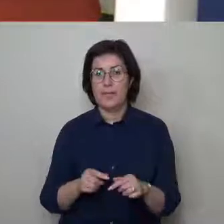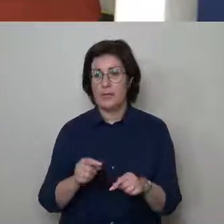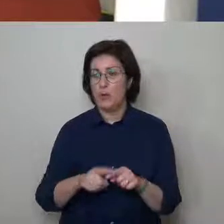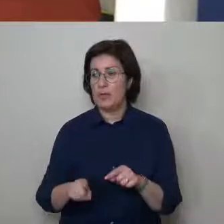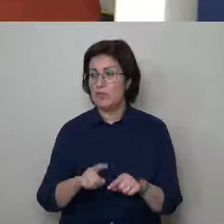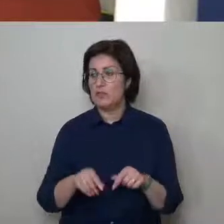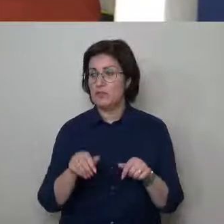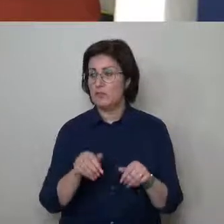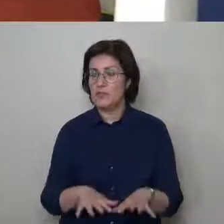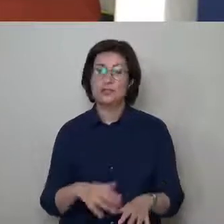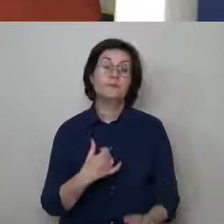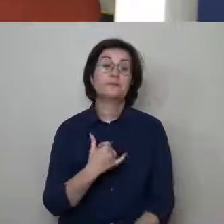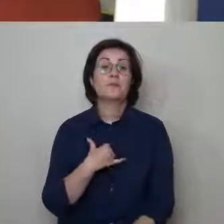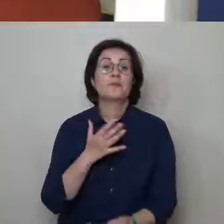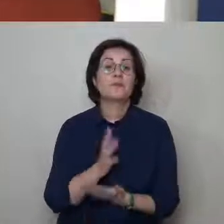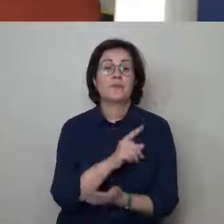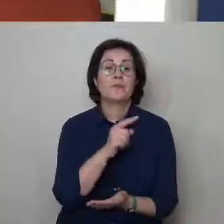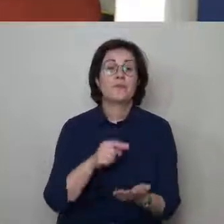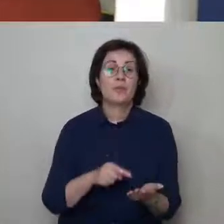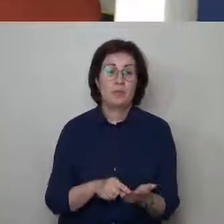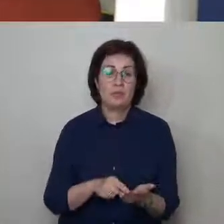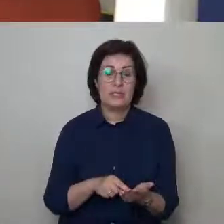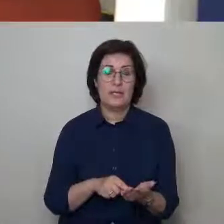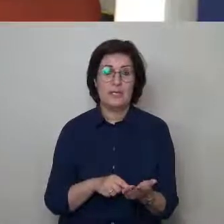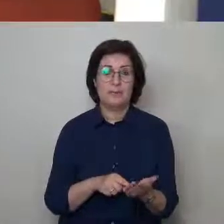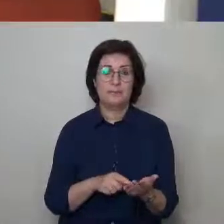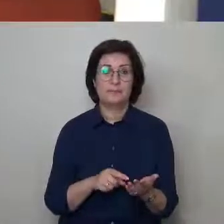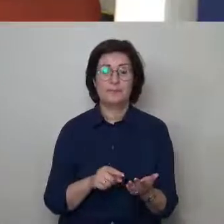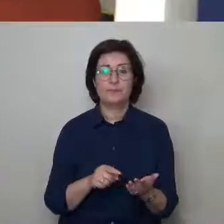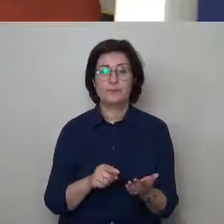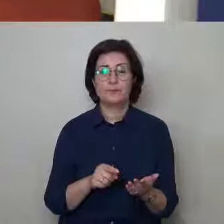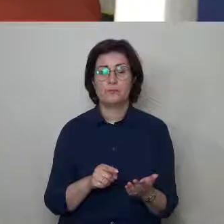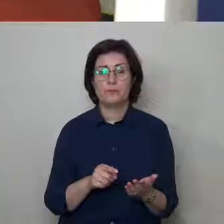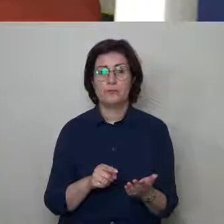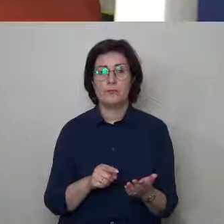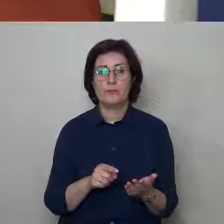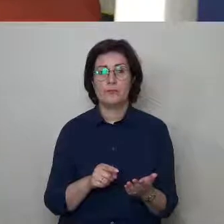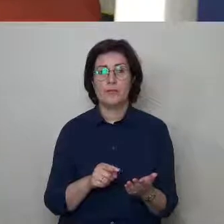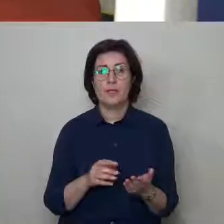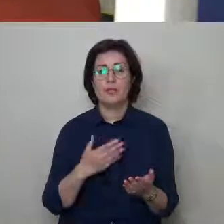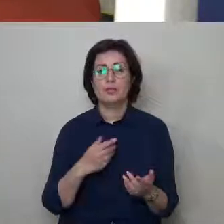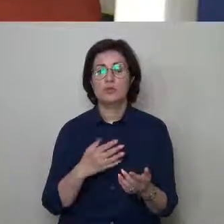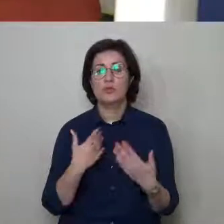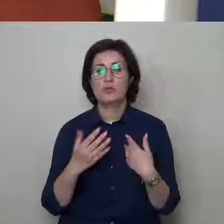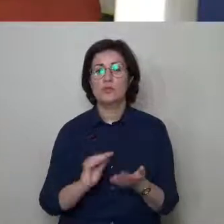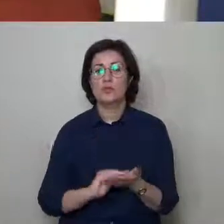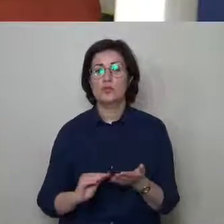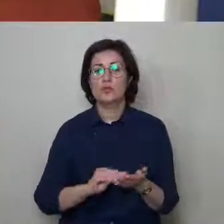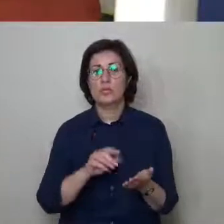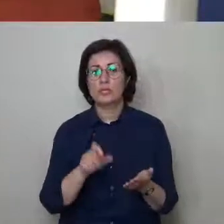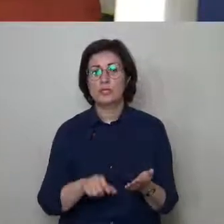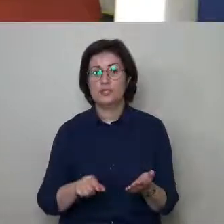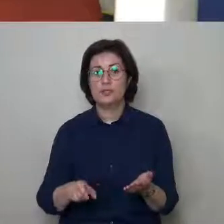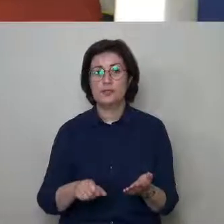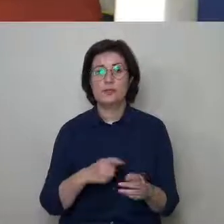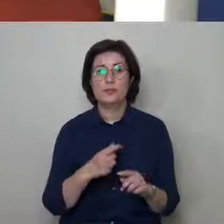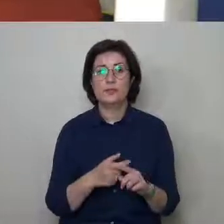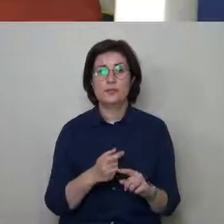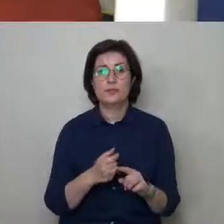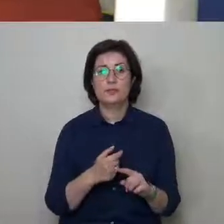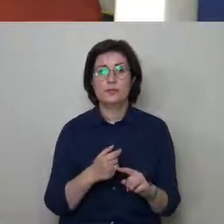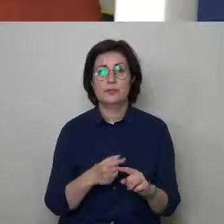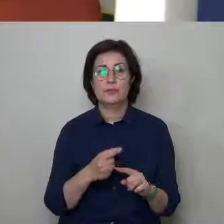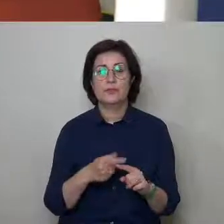then you have to do it quickly. I have another question about journalists. It's